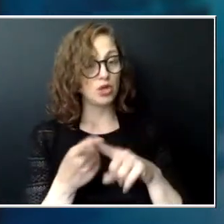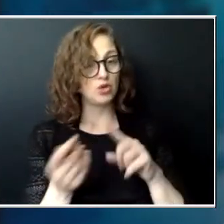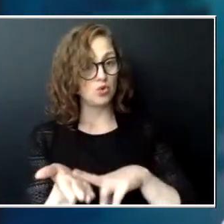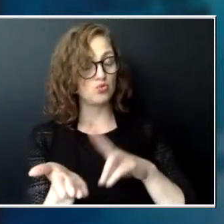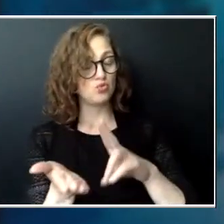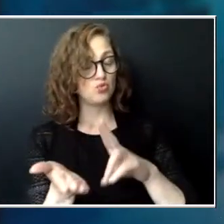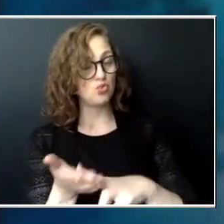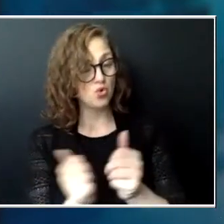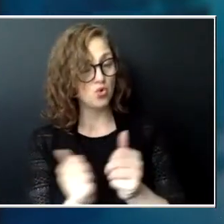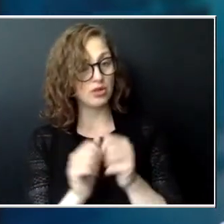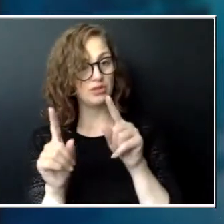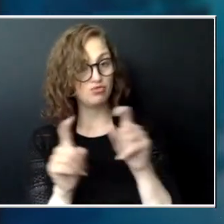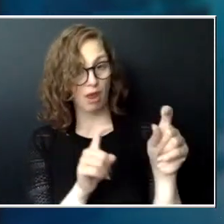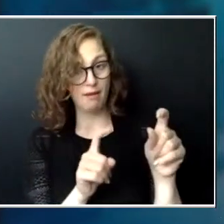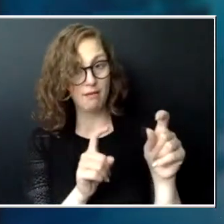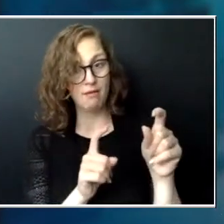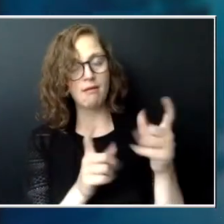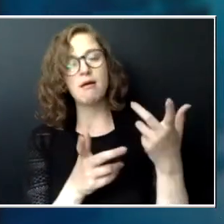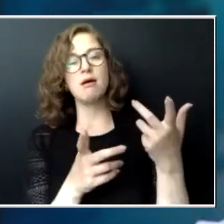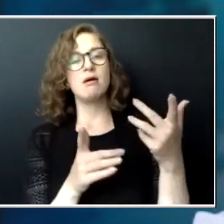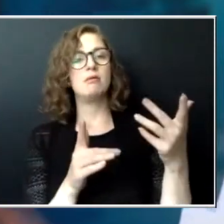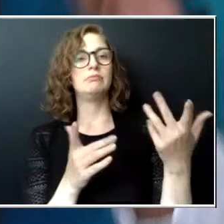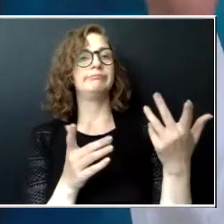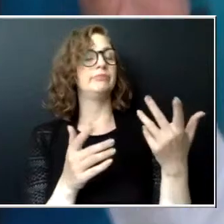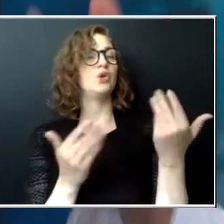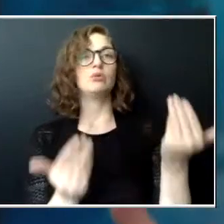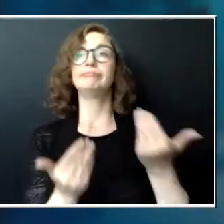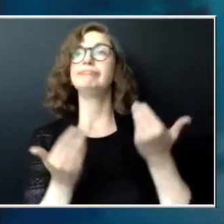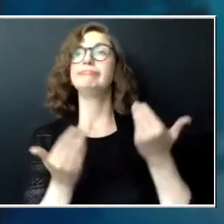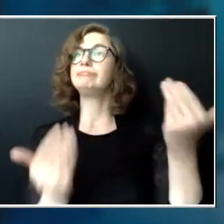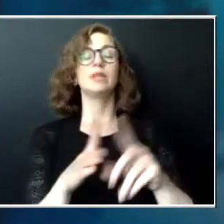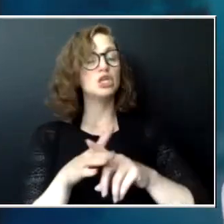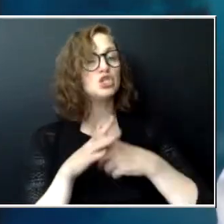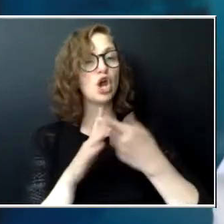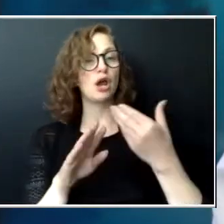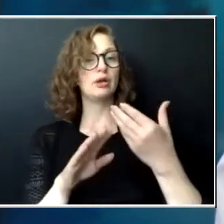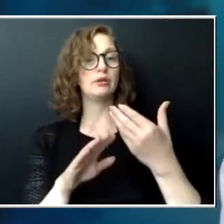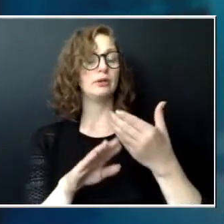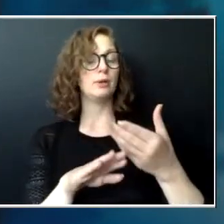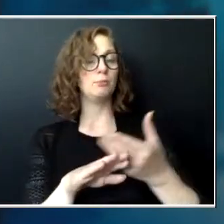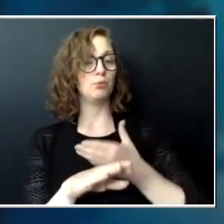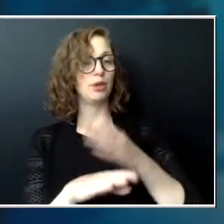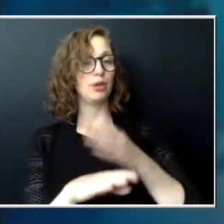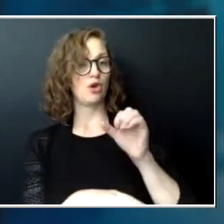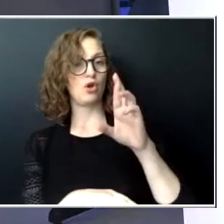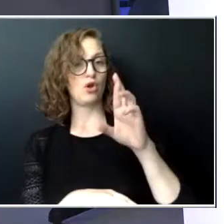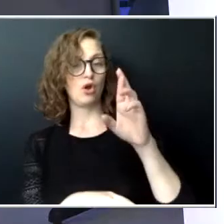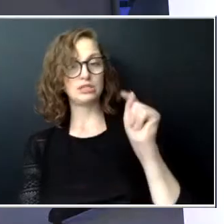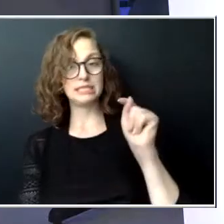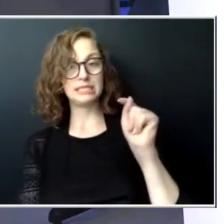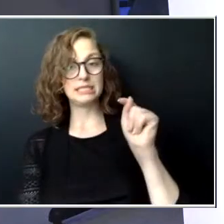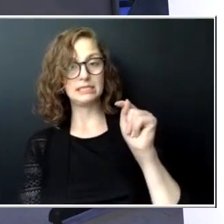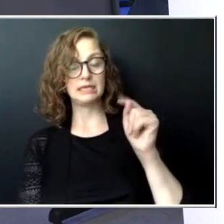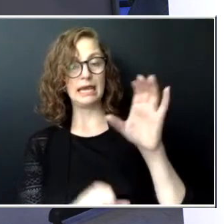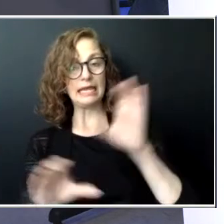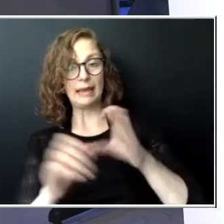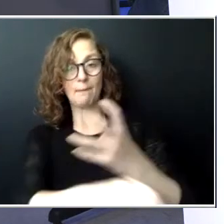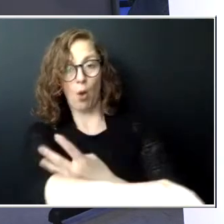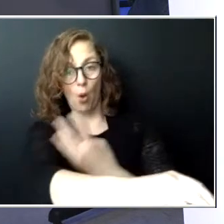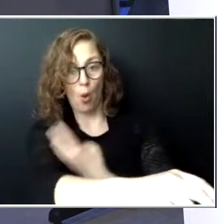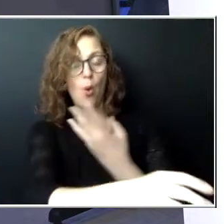goes straight to getting the pre-CAR T chemotherapy and getting the CAR T, and that's it. Todd, did it feel different this time around,